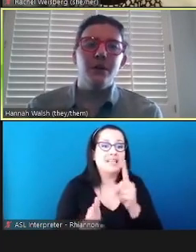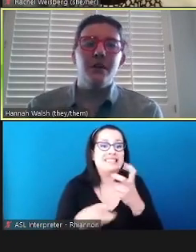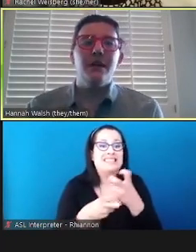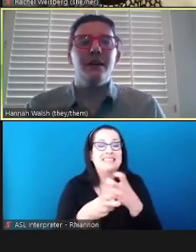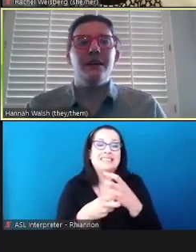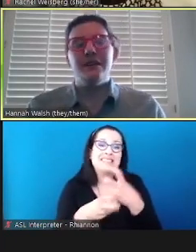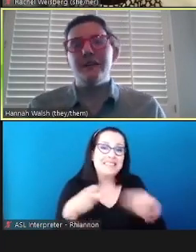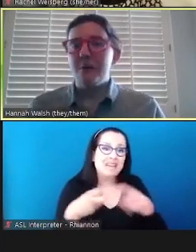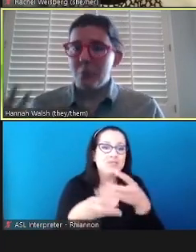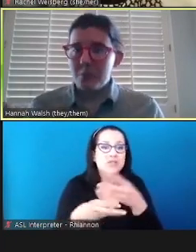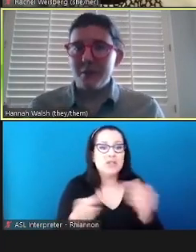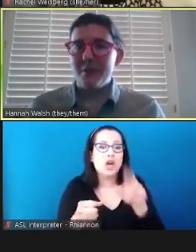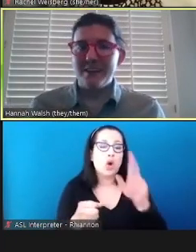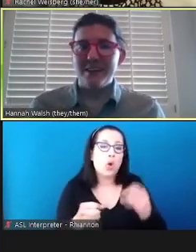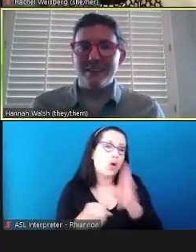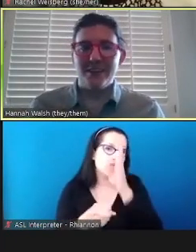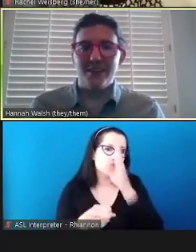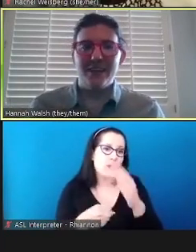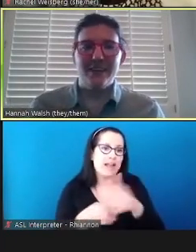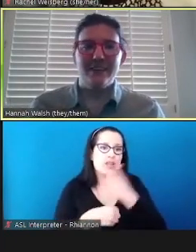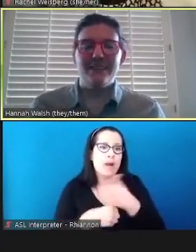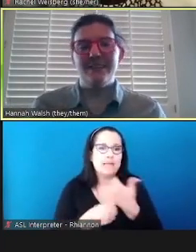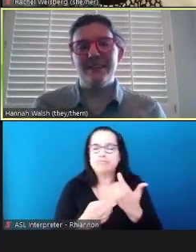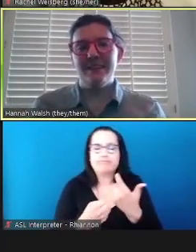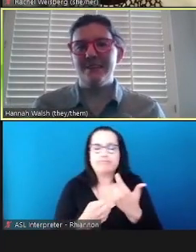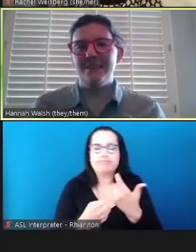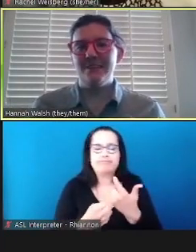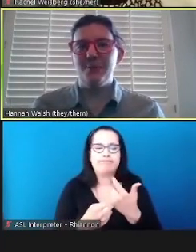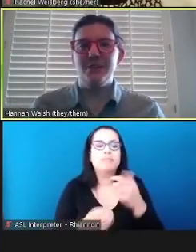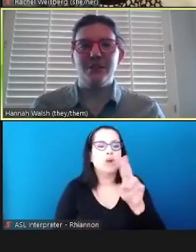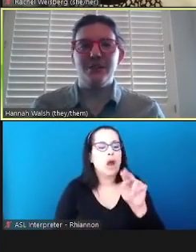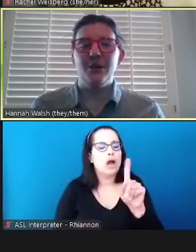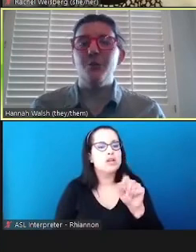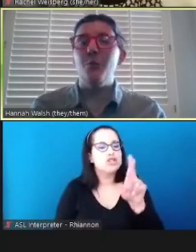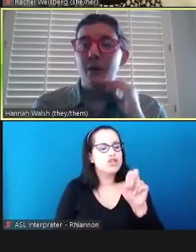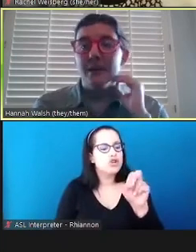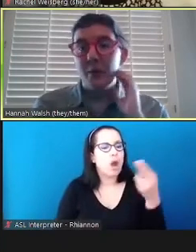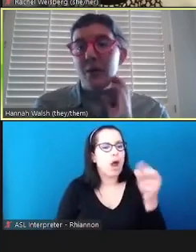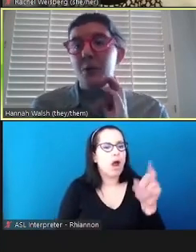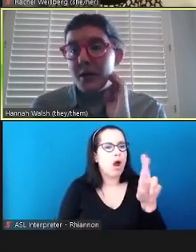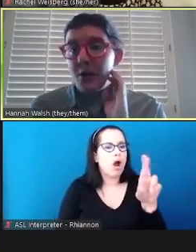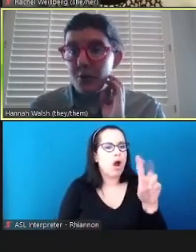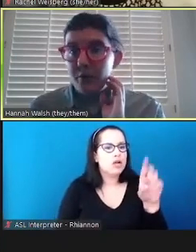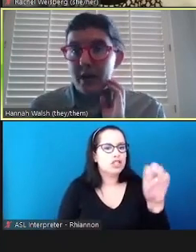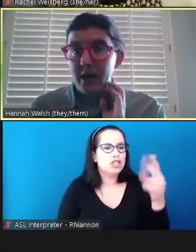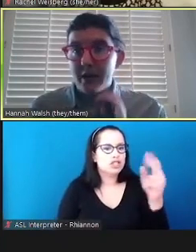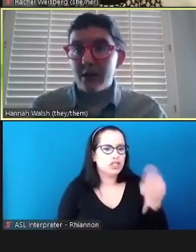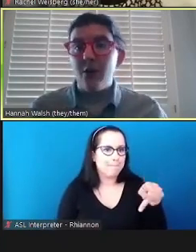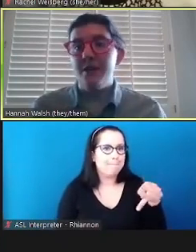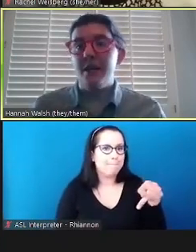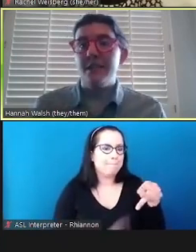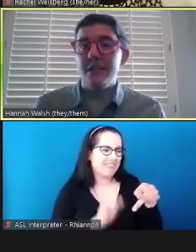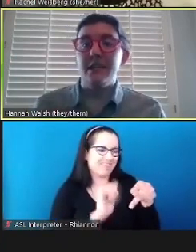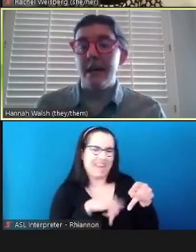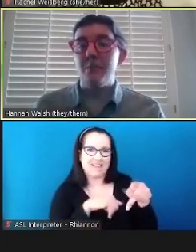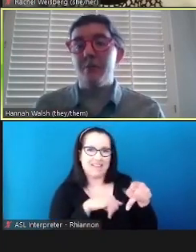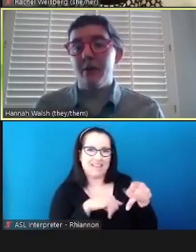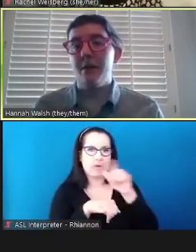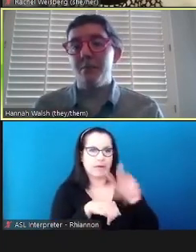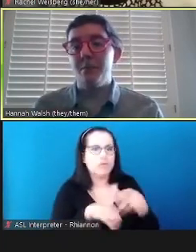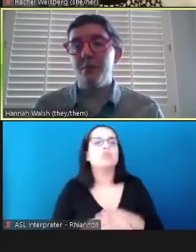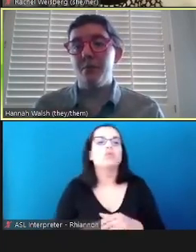So something to consider is in this situation, we know that COVID-19